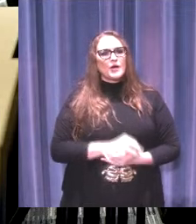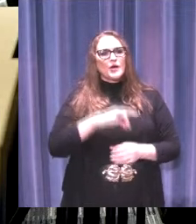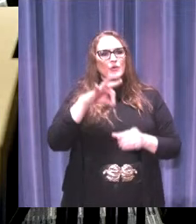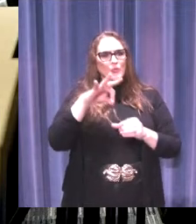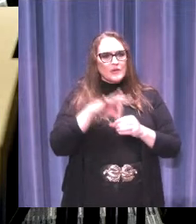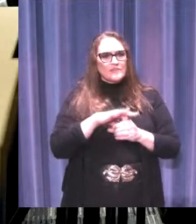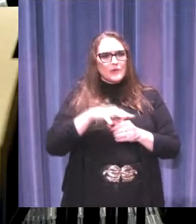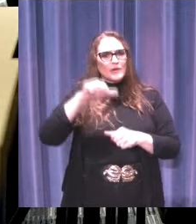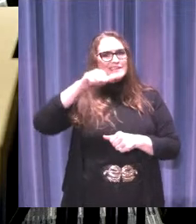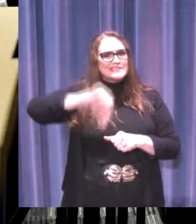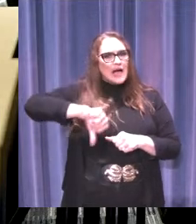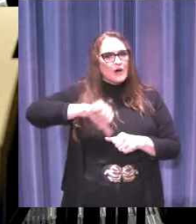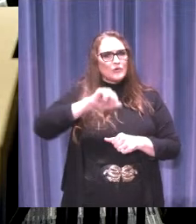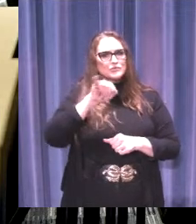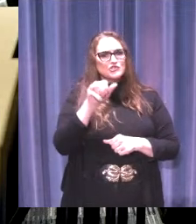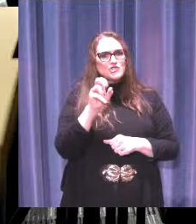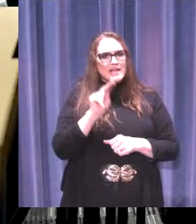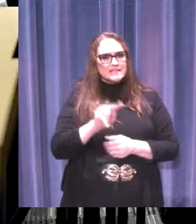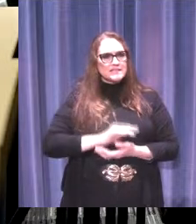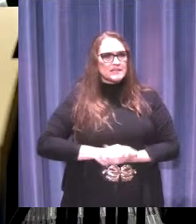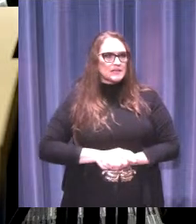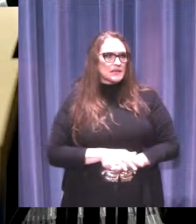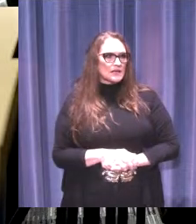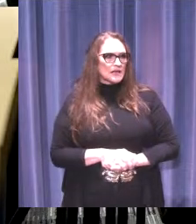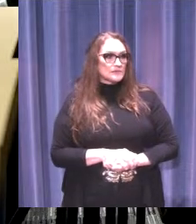down Jason.